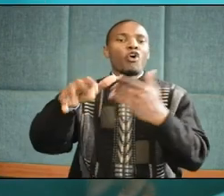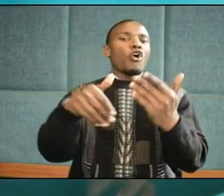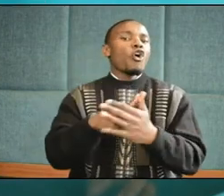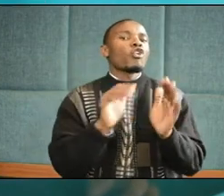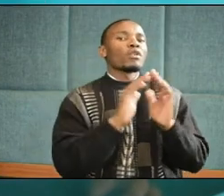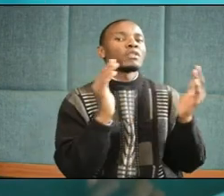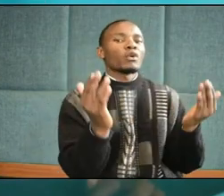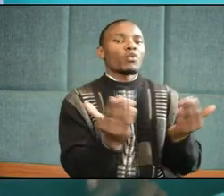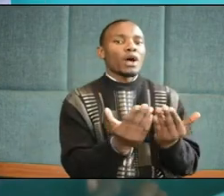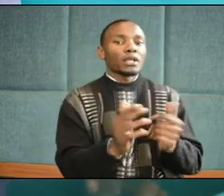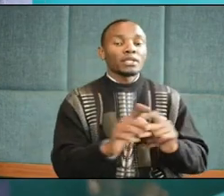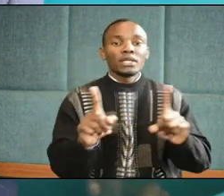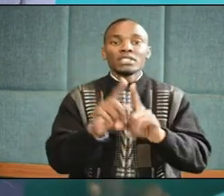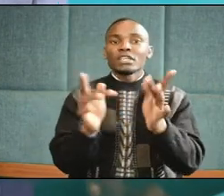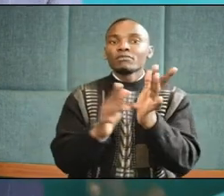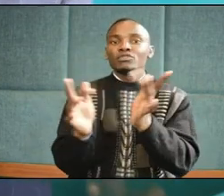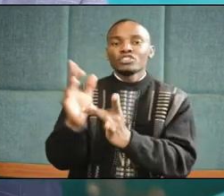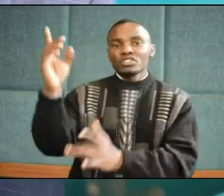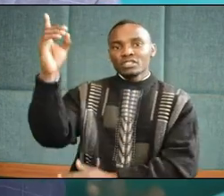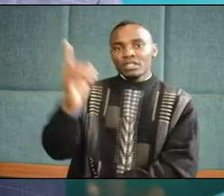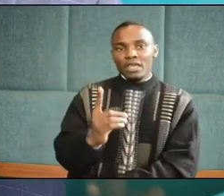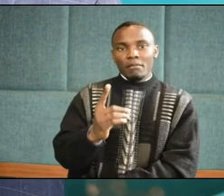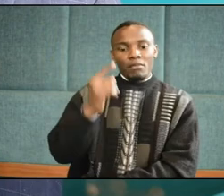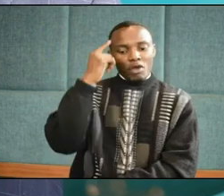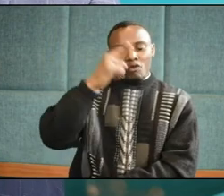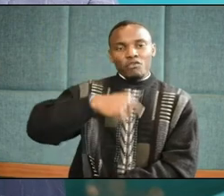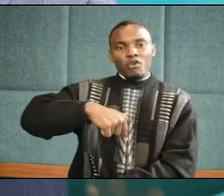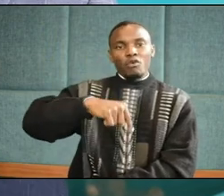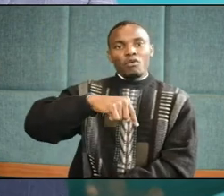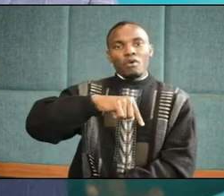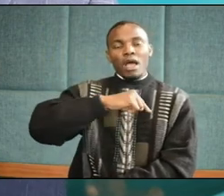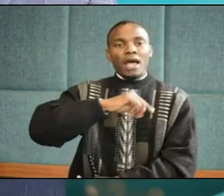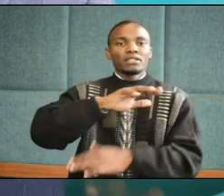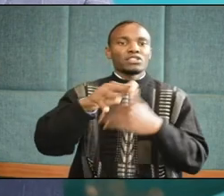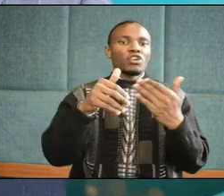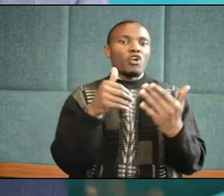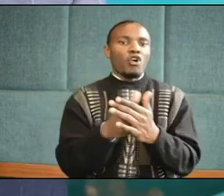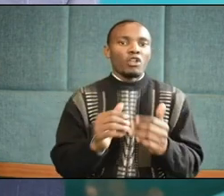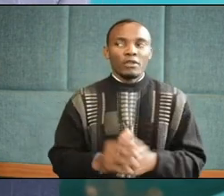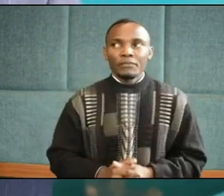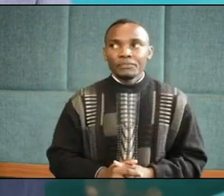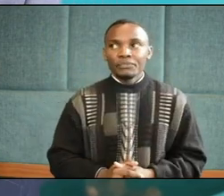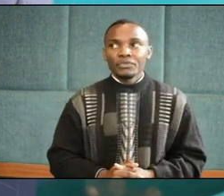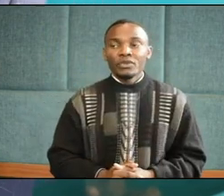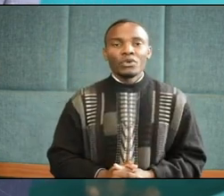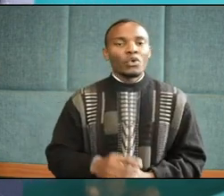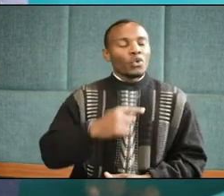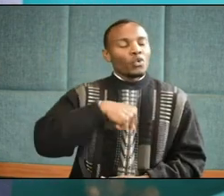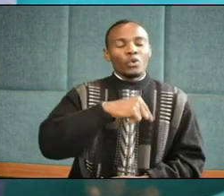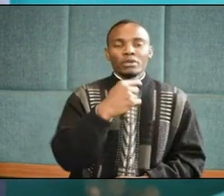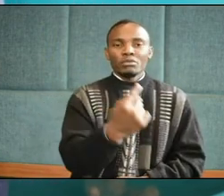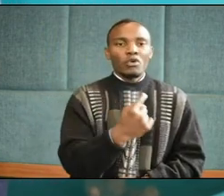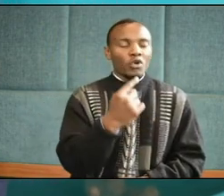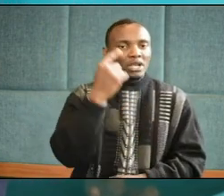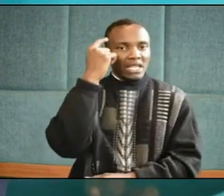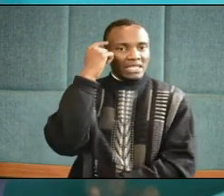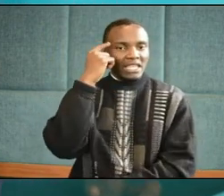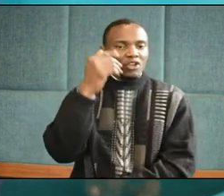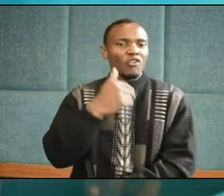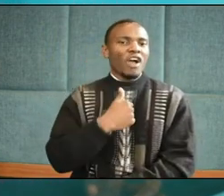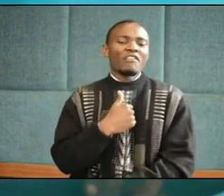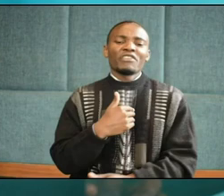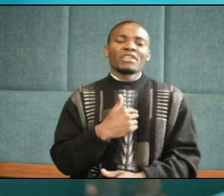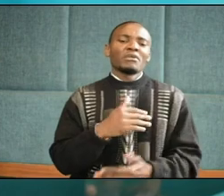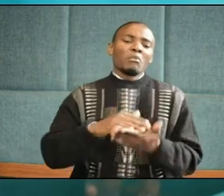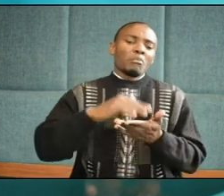world and he came for all of us. And as a result, we only think of having more